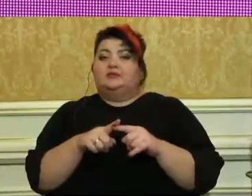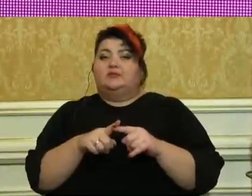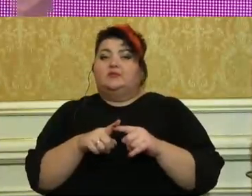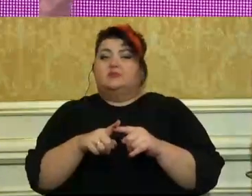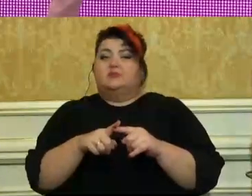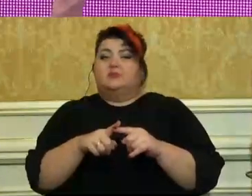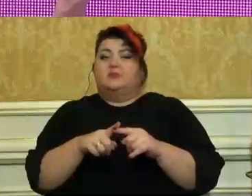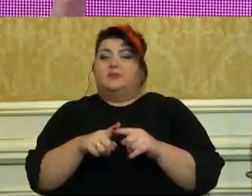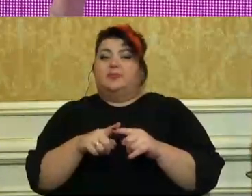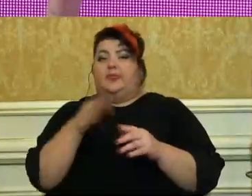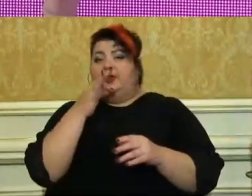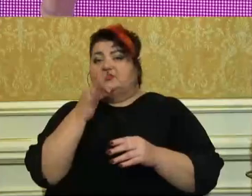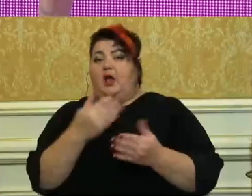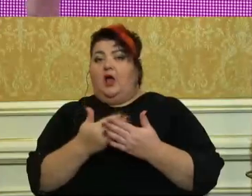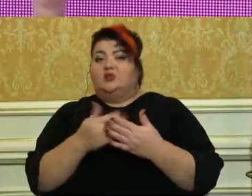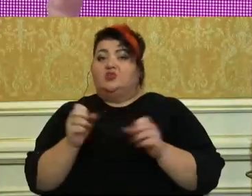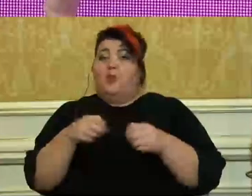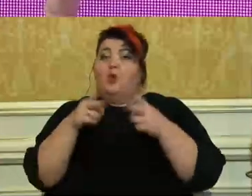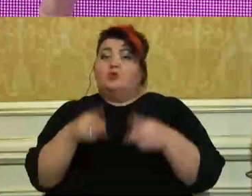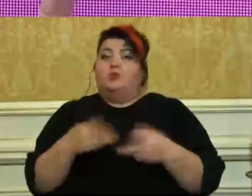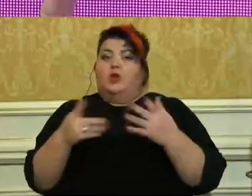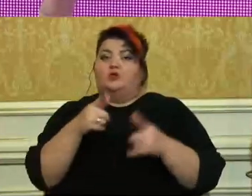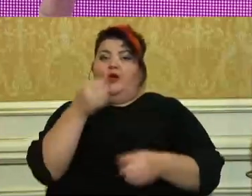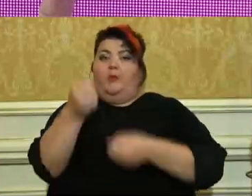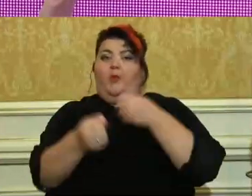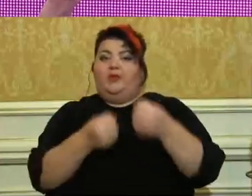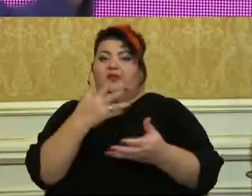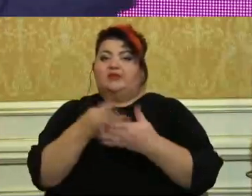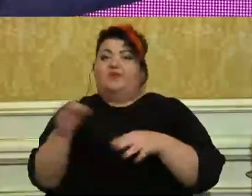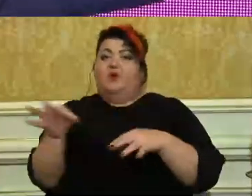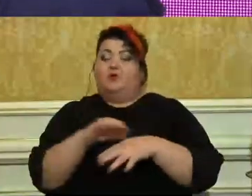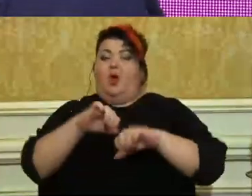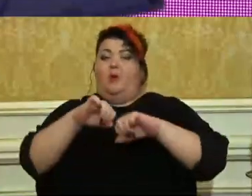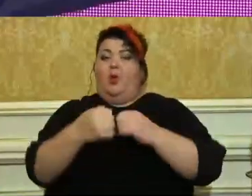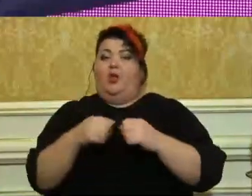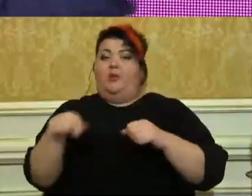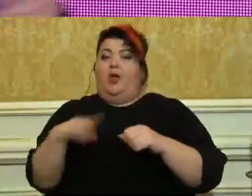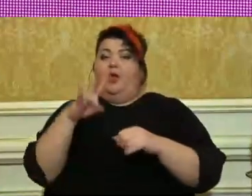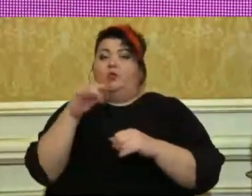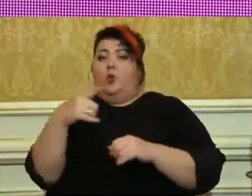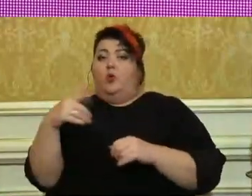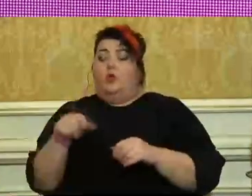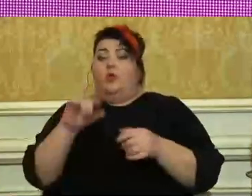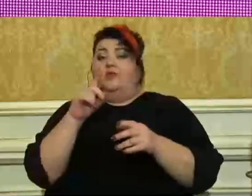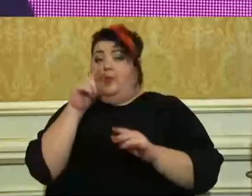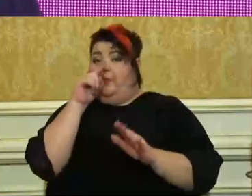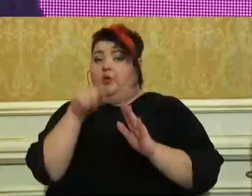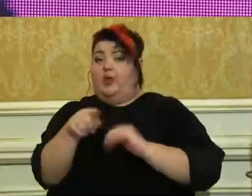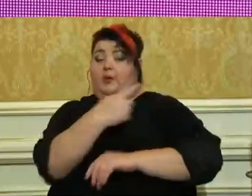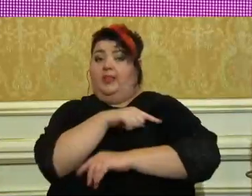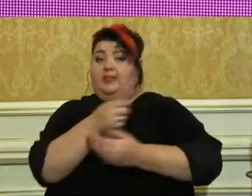broken leg. Otherwise, it's not violence. It's okay. You were mentioning Trump, who